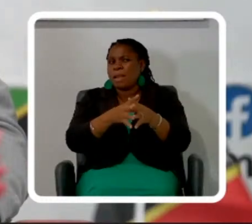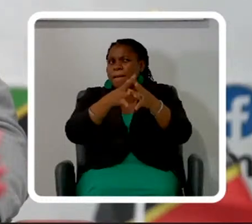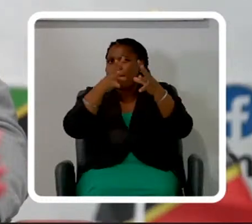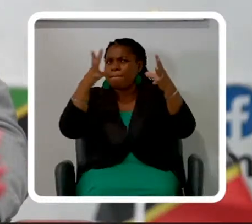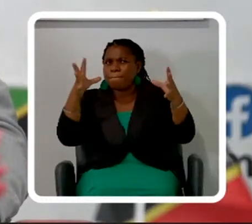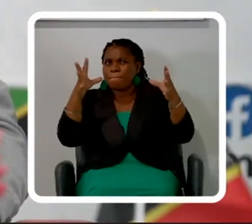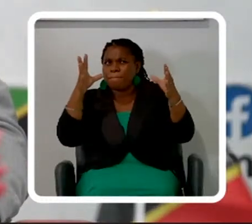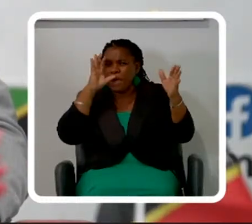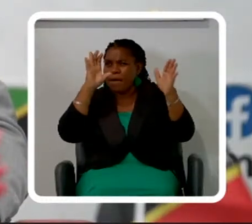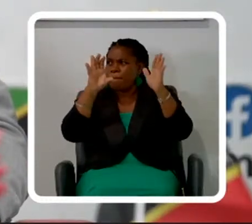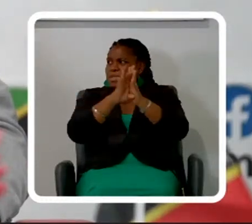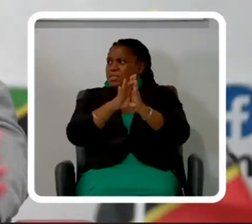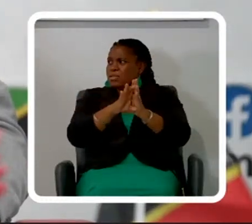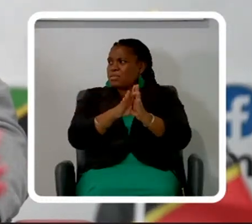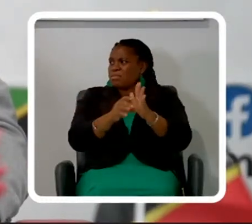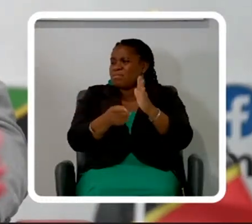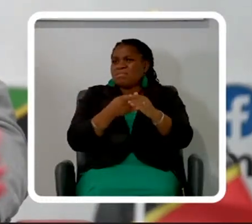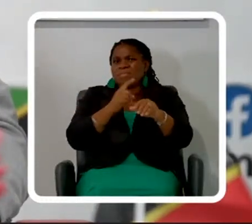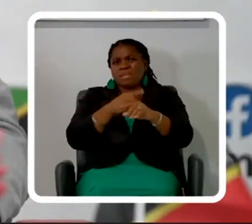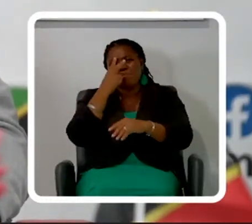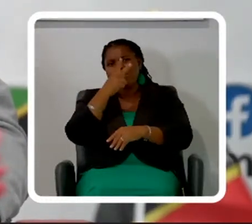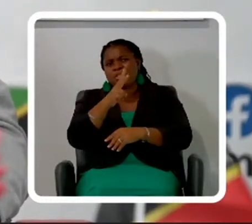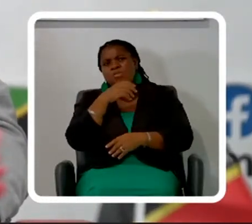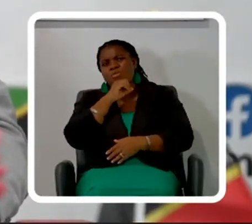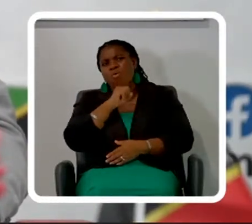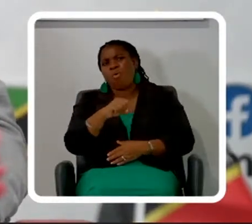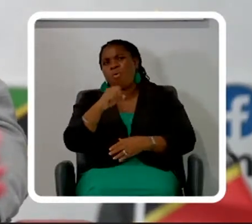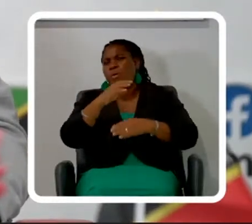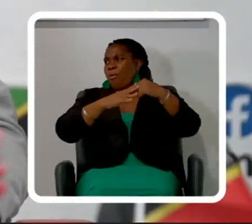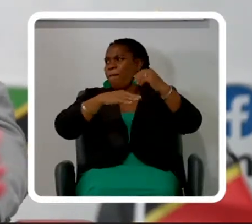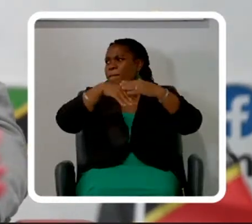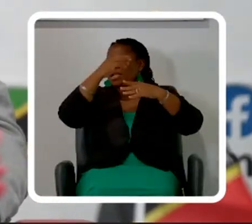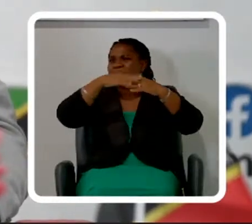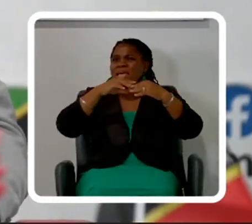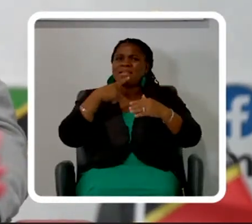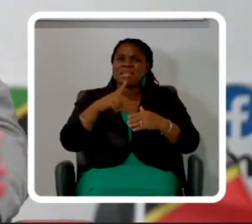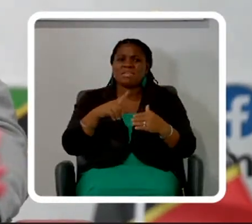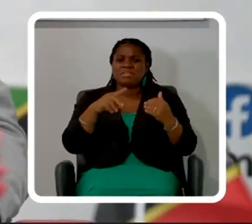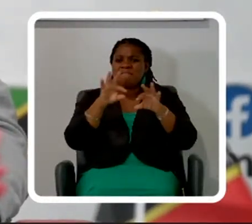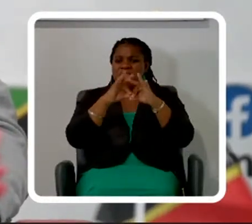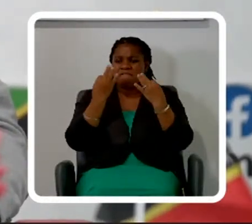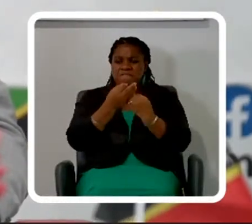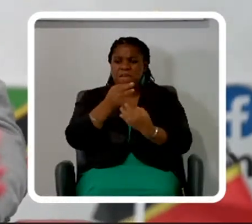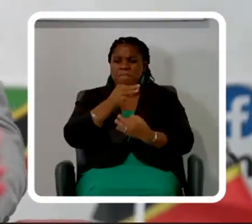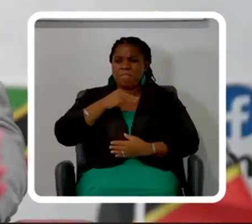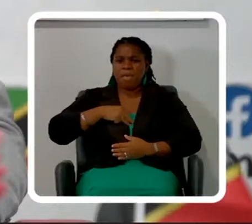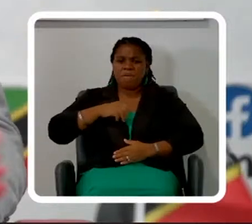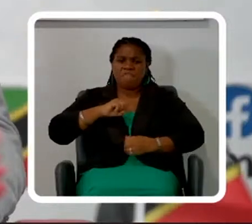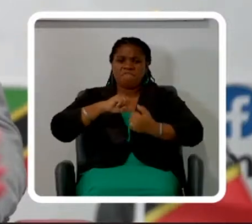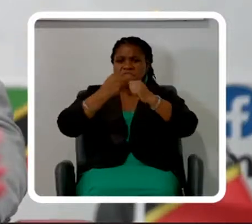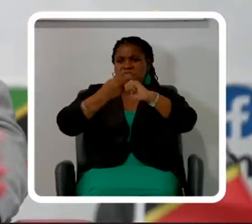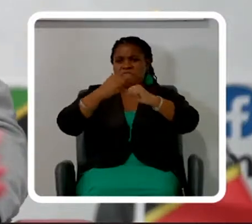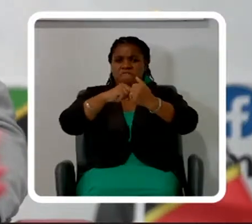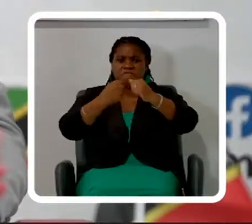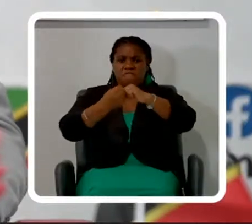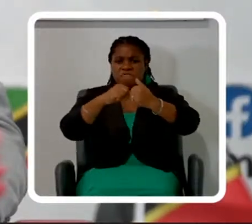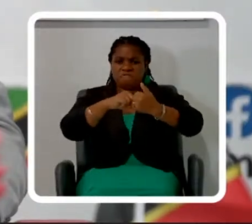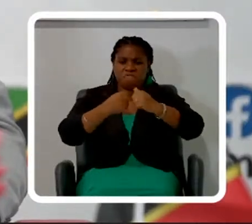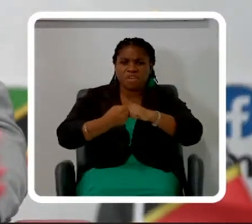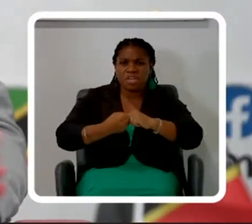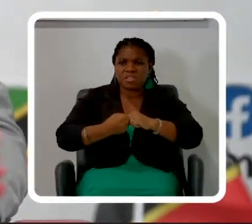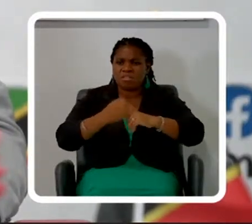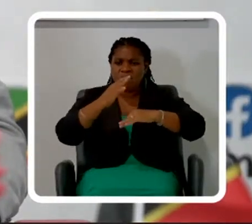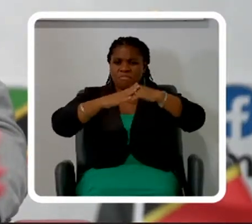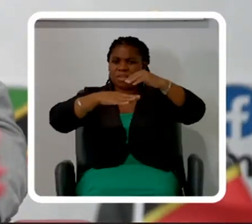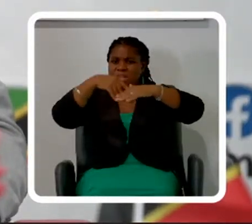know, sometimes you see some old buildings in town and they said family members fighting over it. They're fighting over the building is